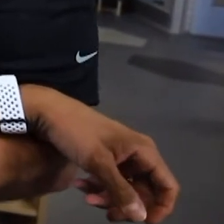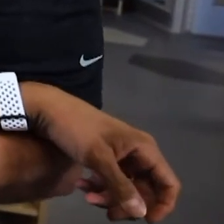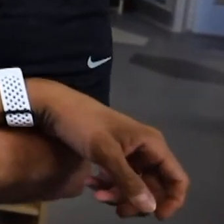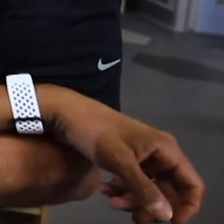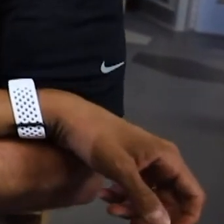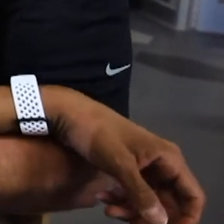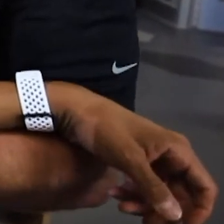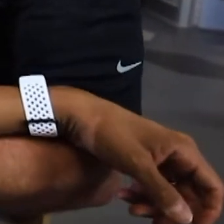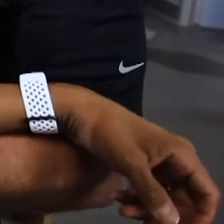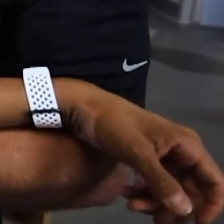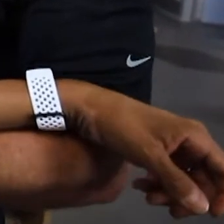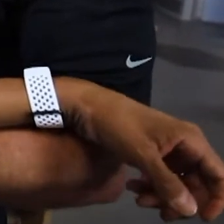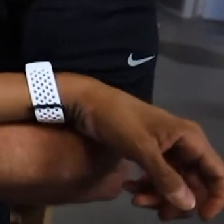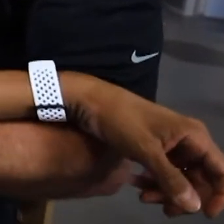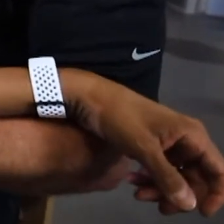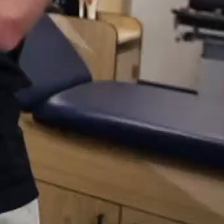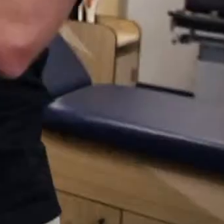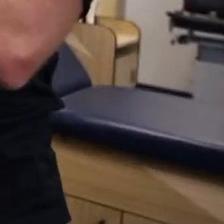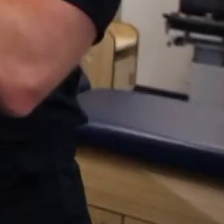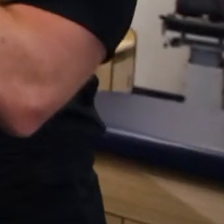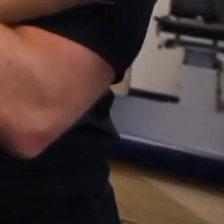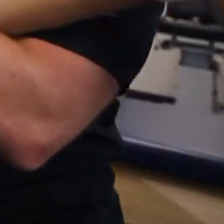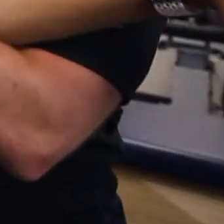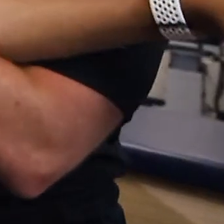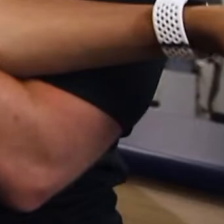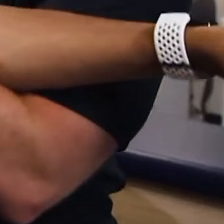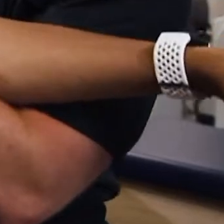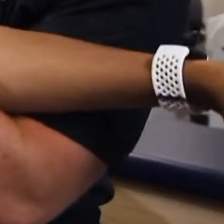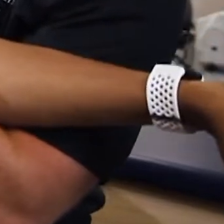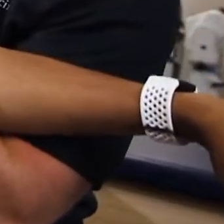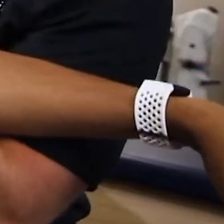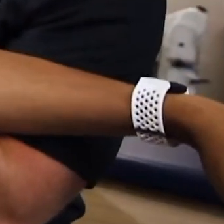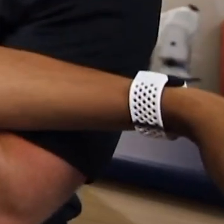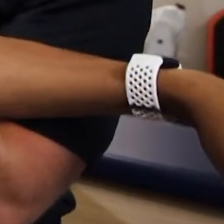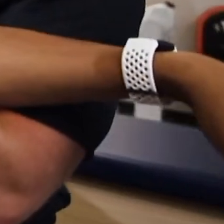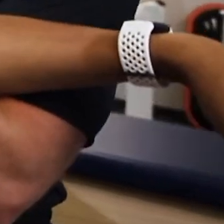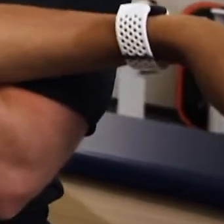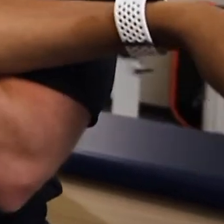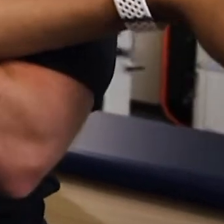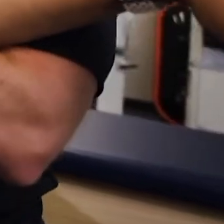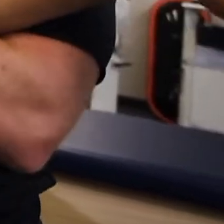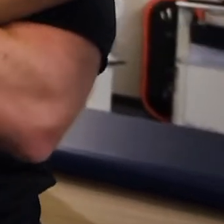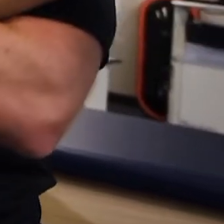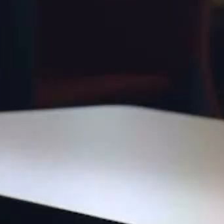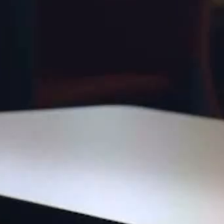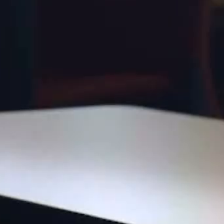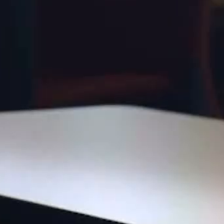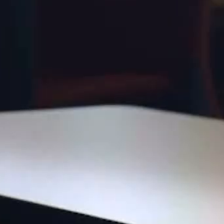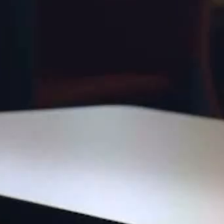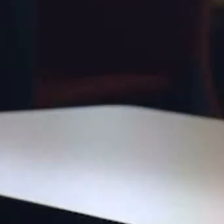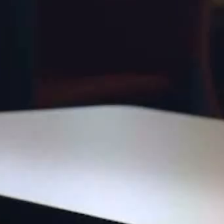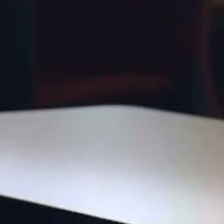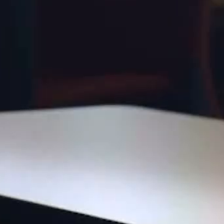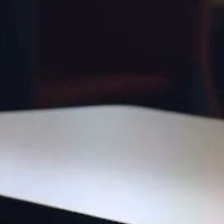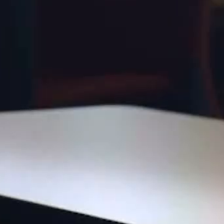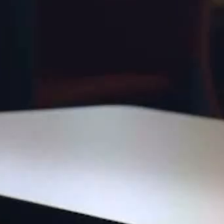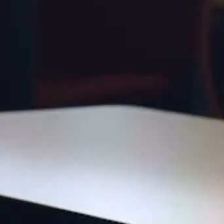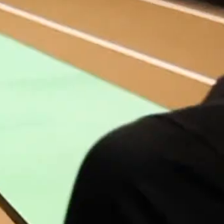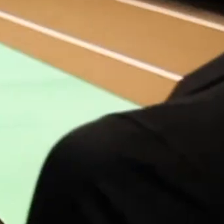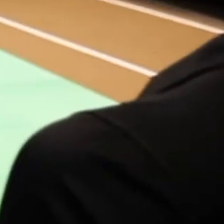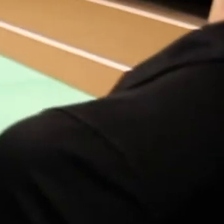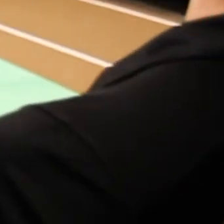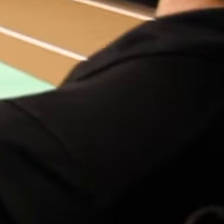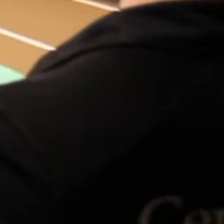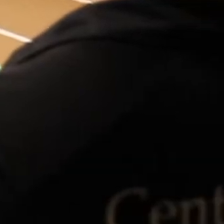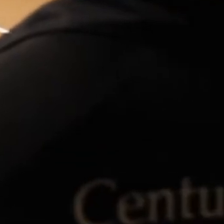single day. So if you're an undergraduate student who's interested in a career in the biomedical sciences, literally from day one, you're going